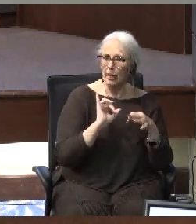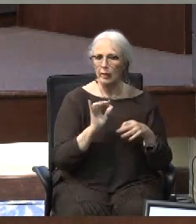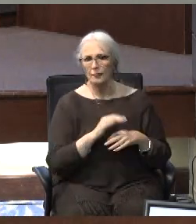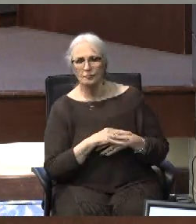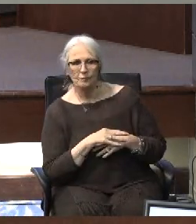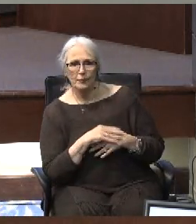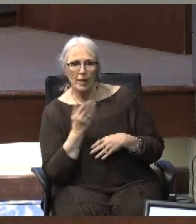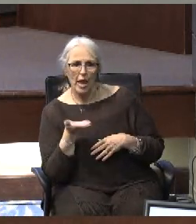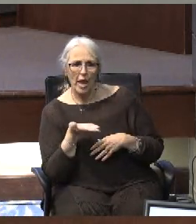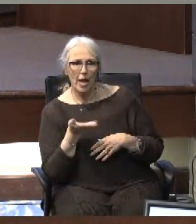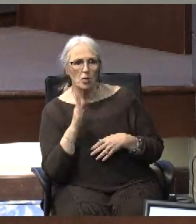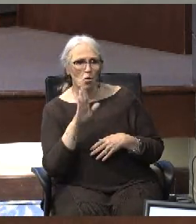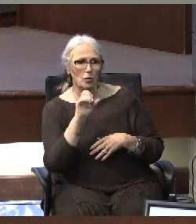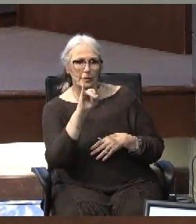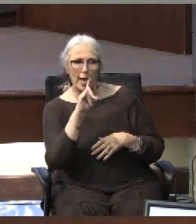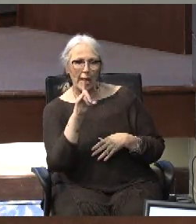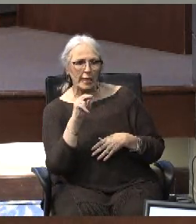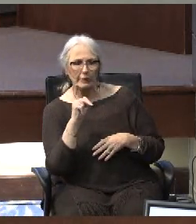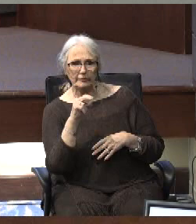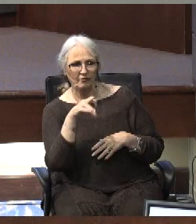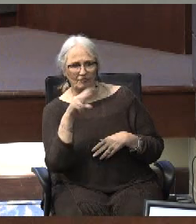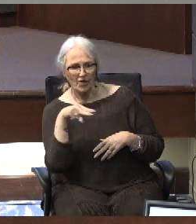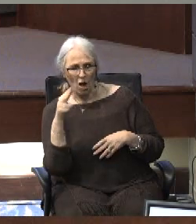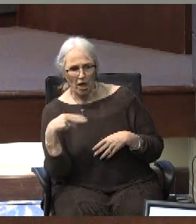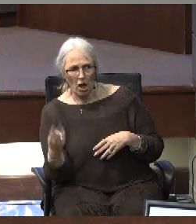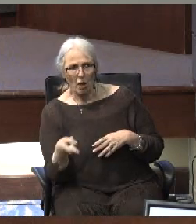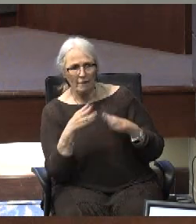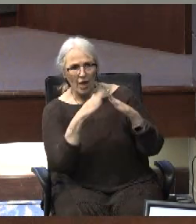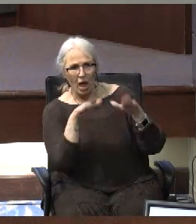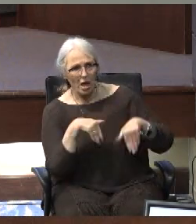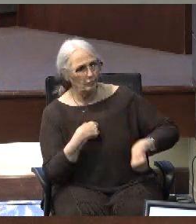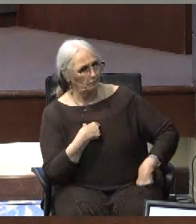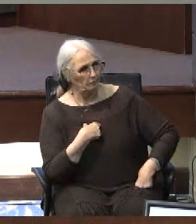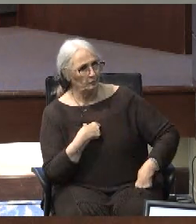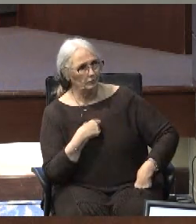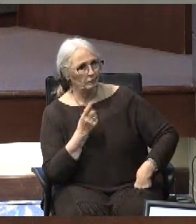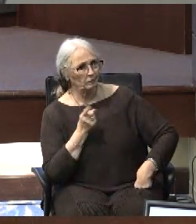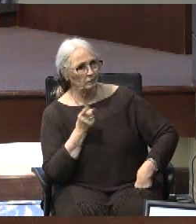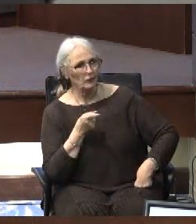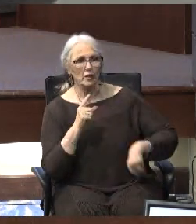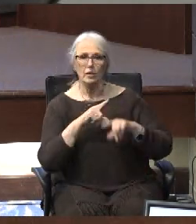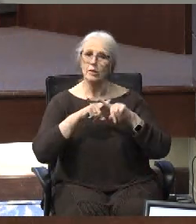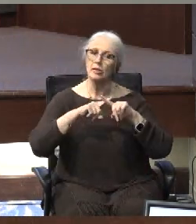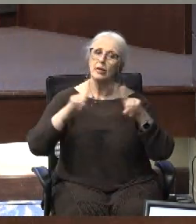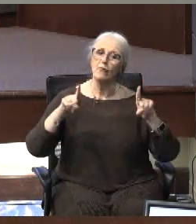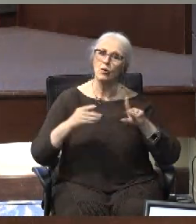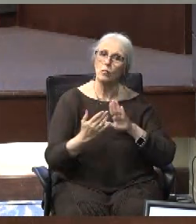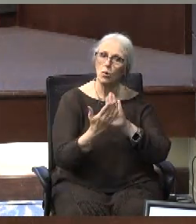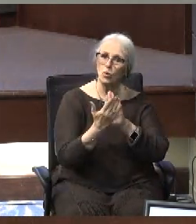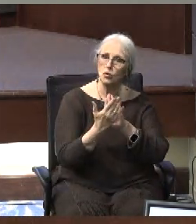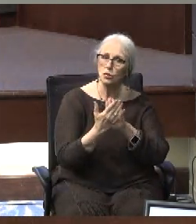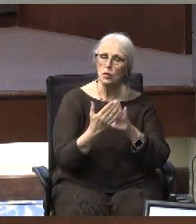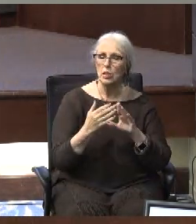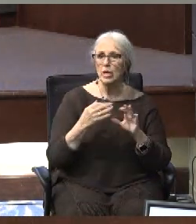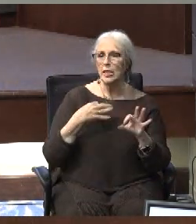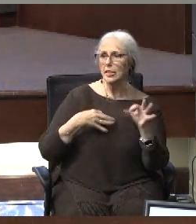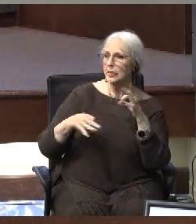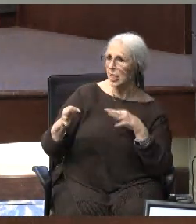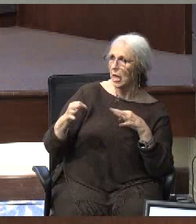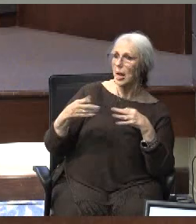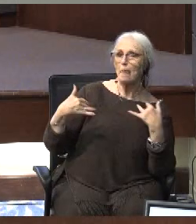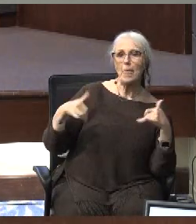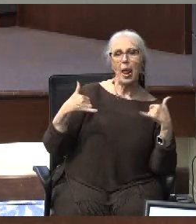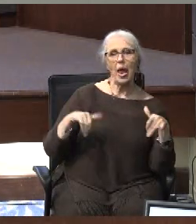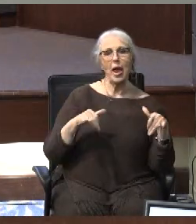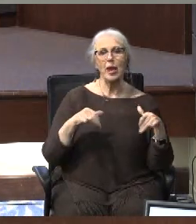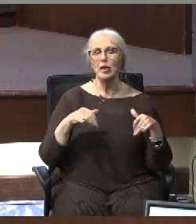your siding's pulling off your house. That's a little different approach than, say, I'm hanging out at the playground and I see